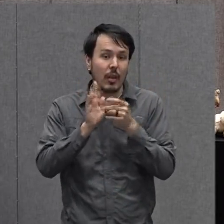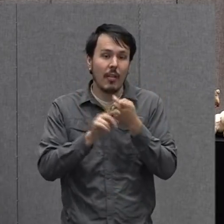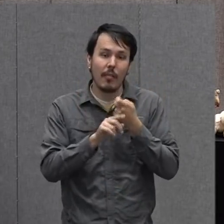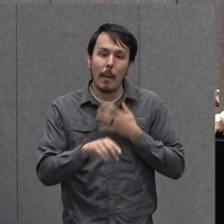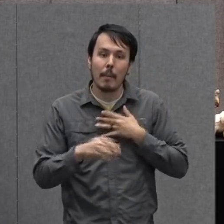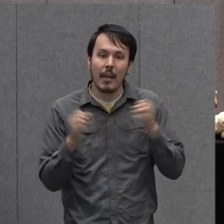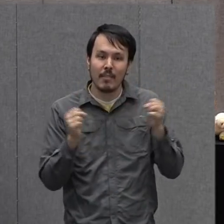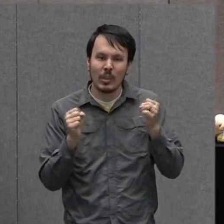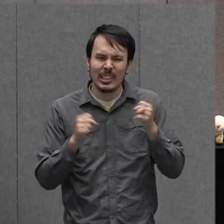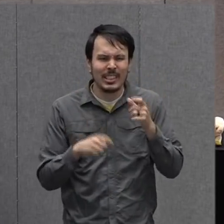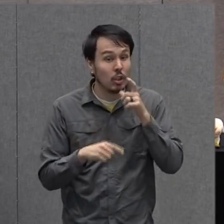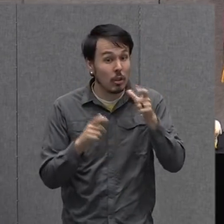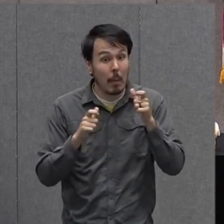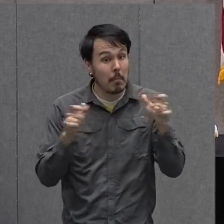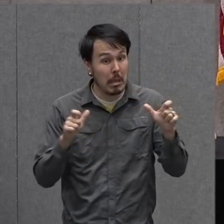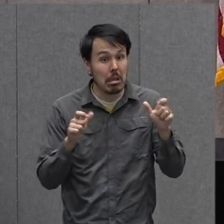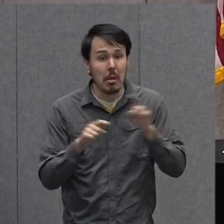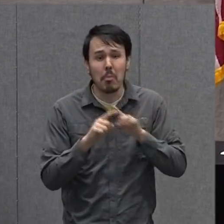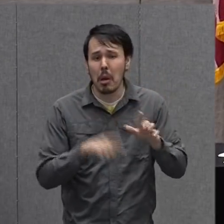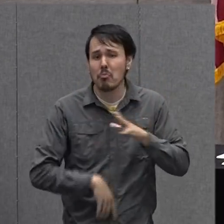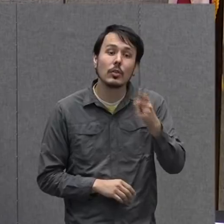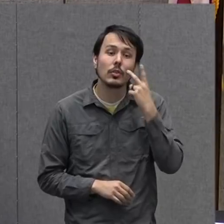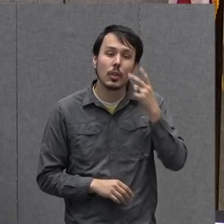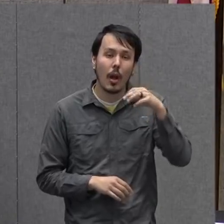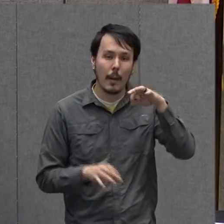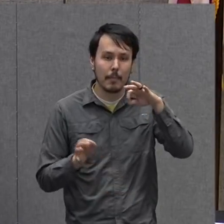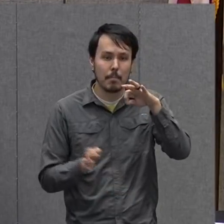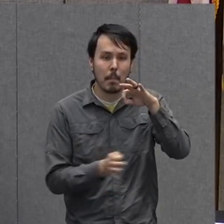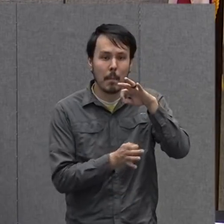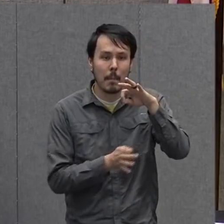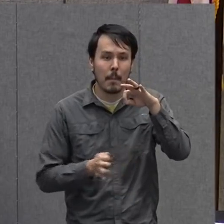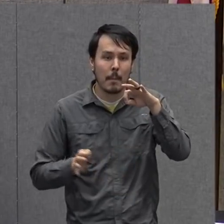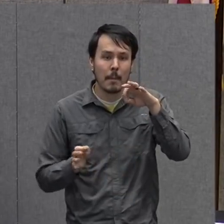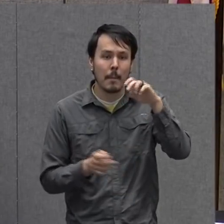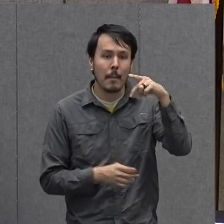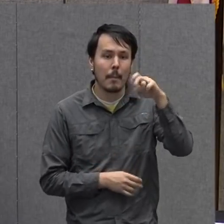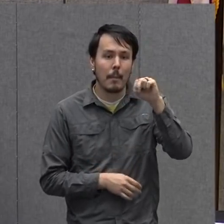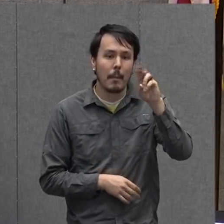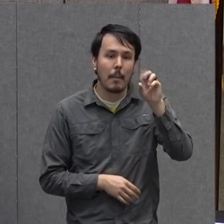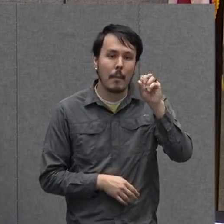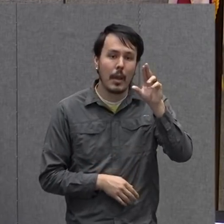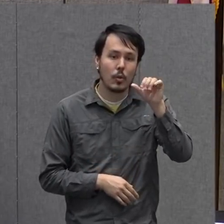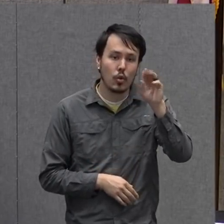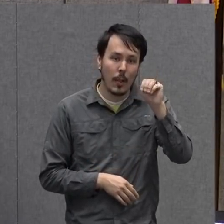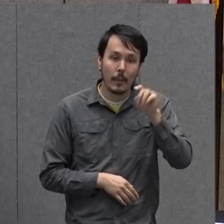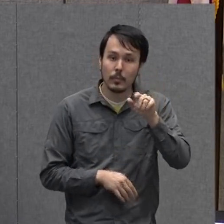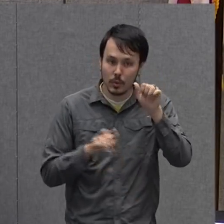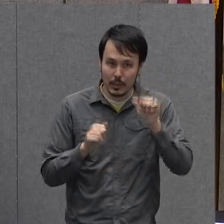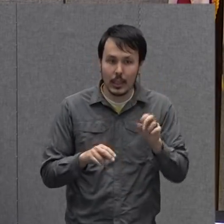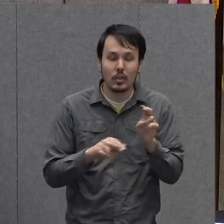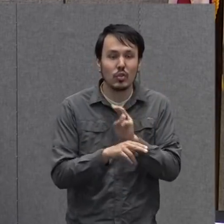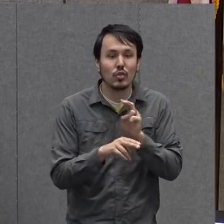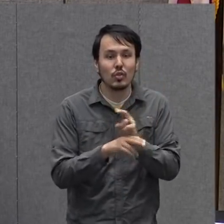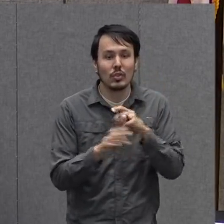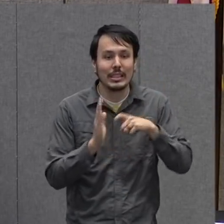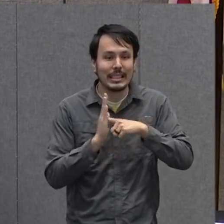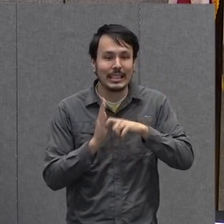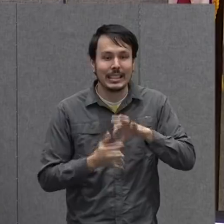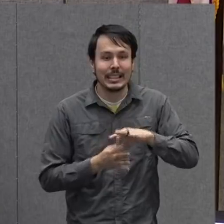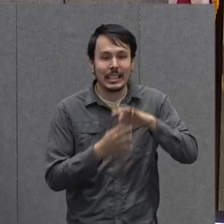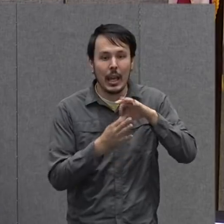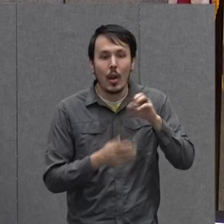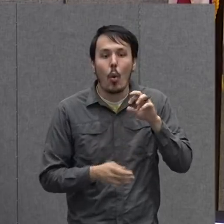very big, but it works. And I also found a paper clip and some string. And I attached the